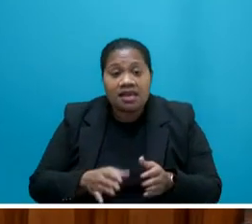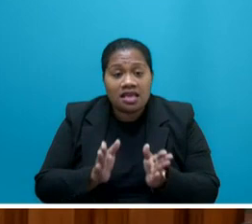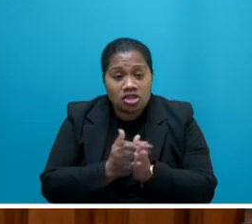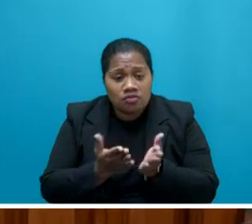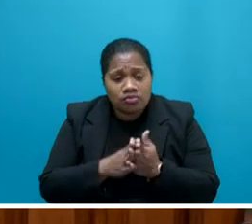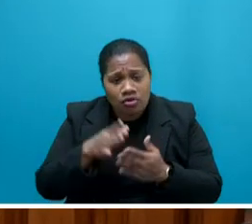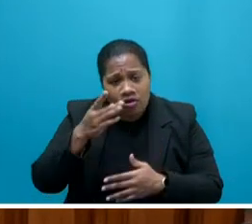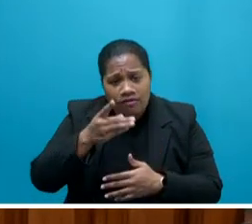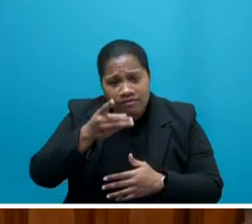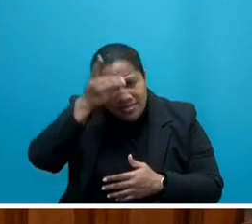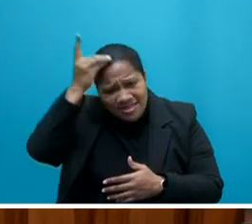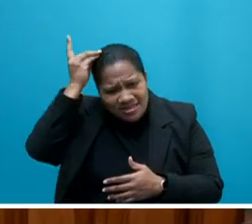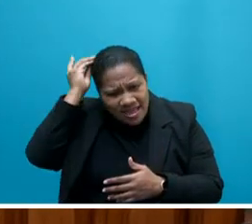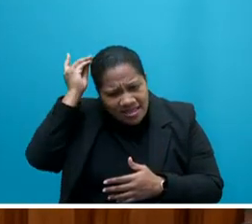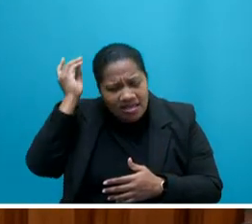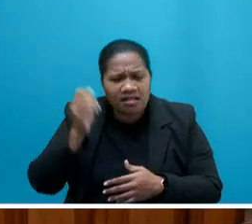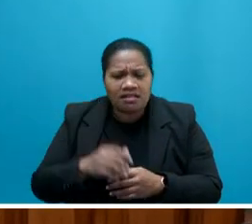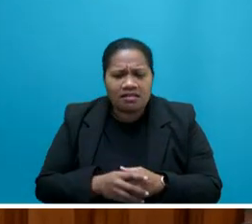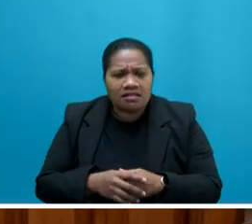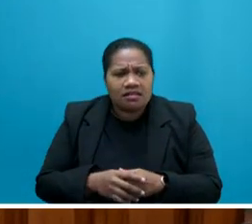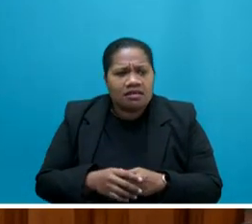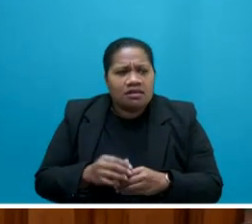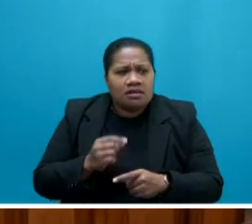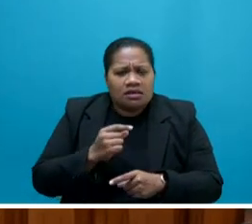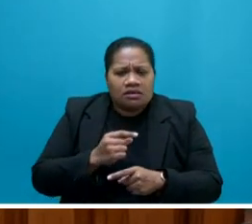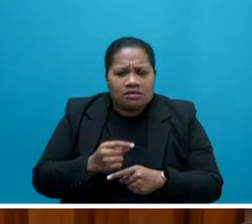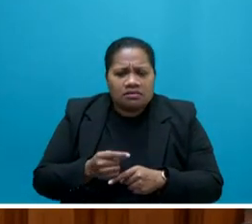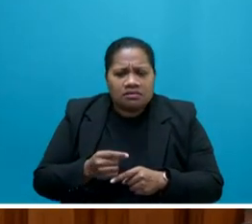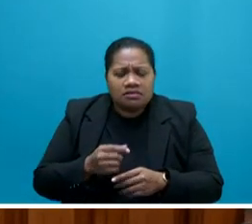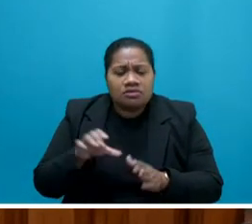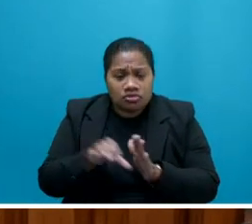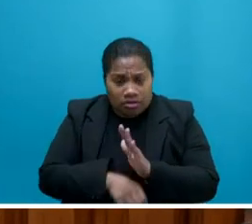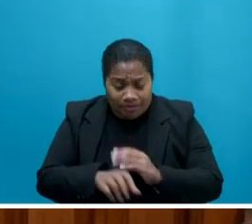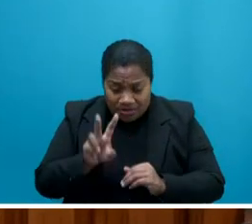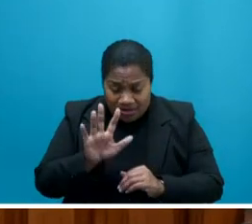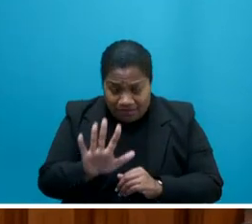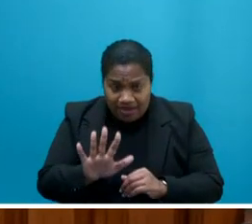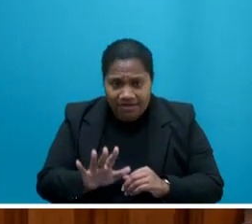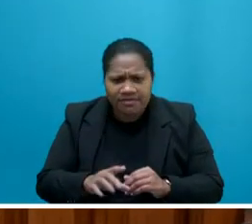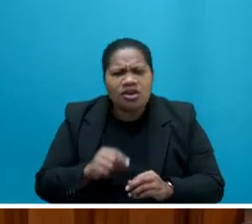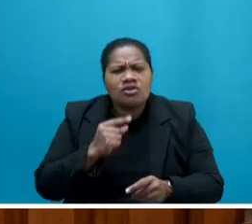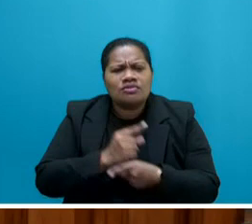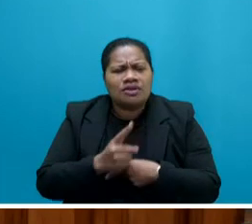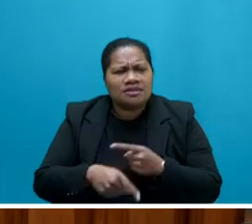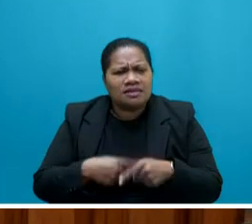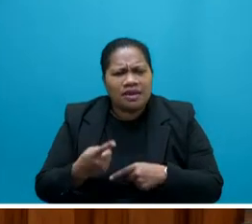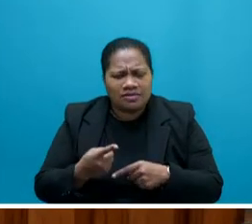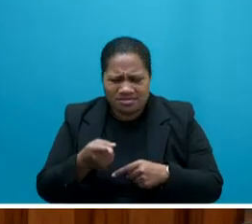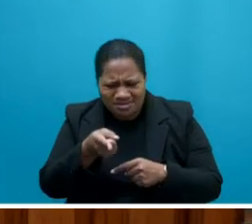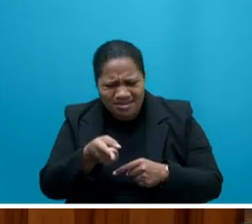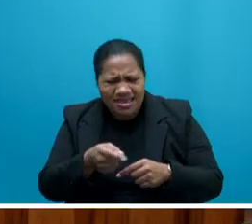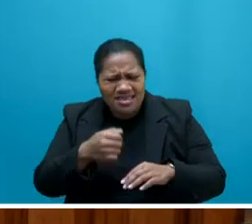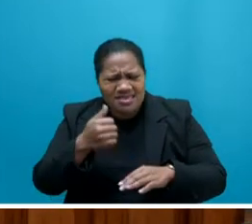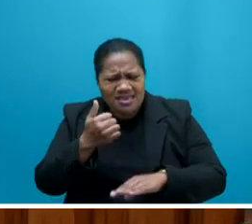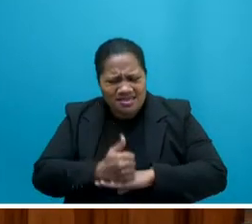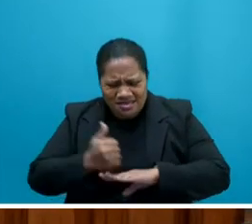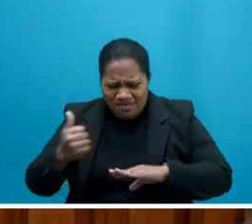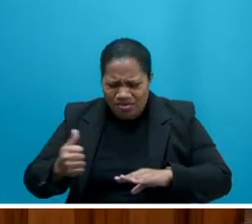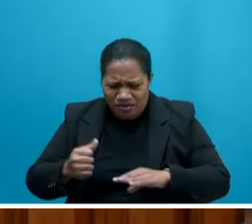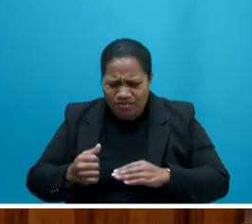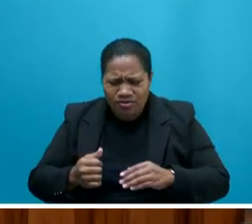God to King Belshazzar due to poor leadership, bad governance, and